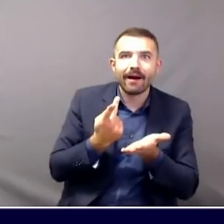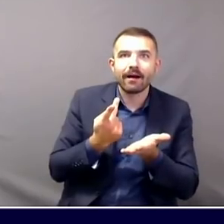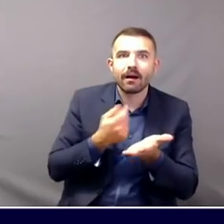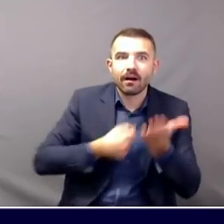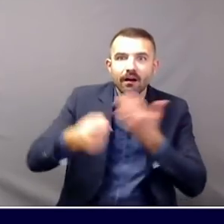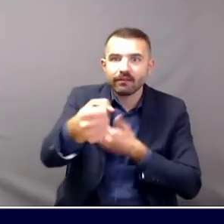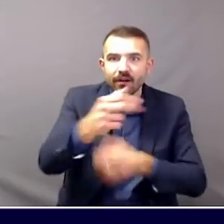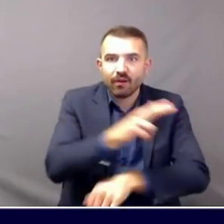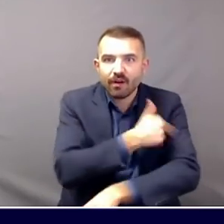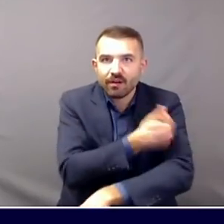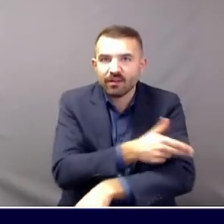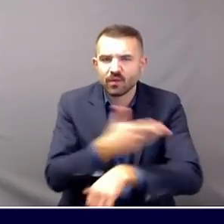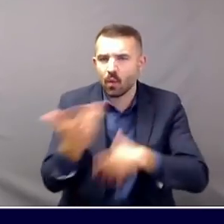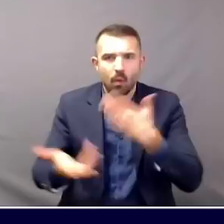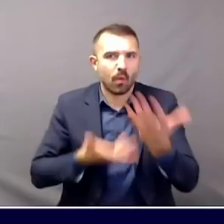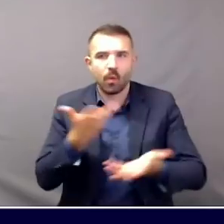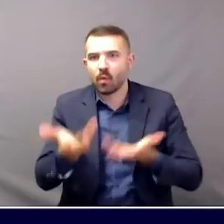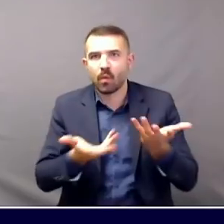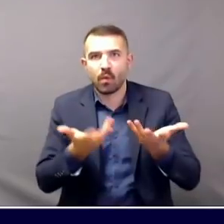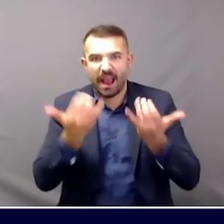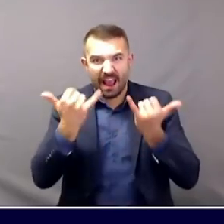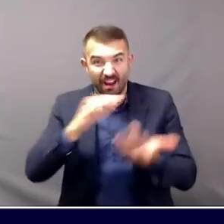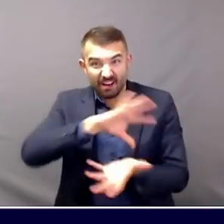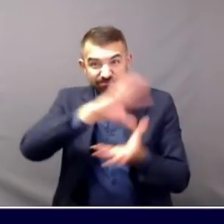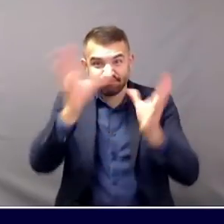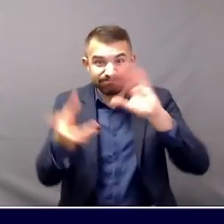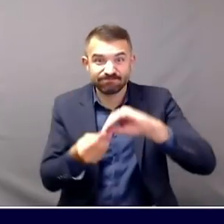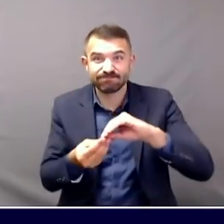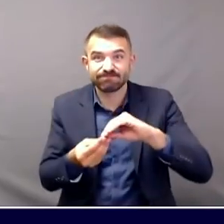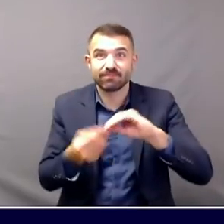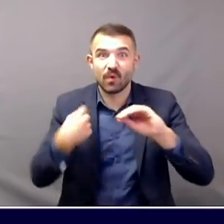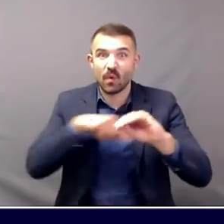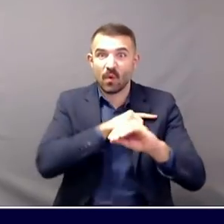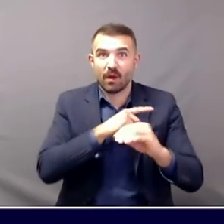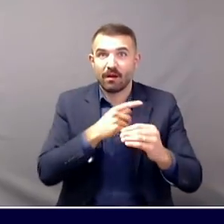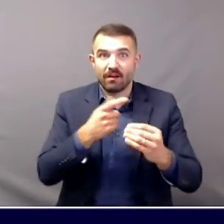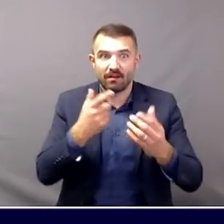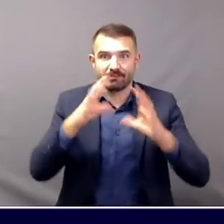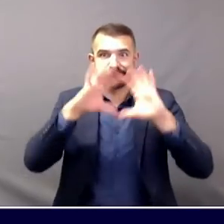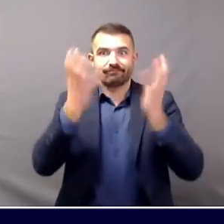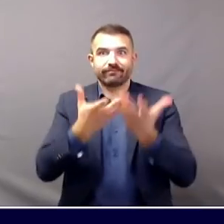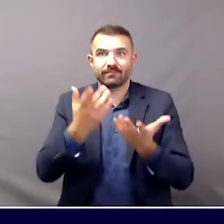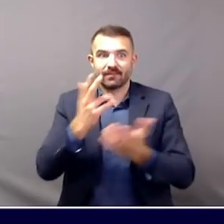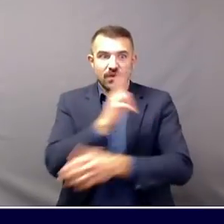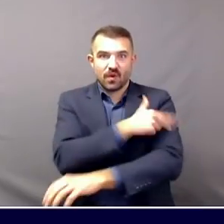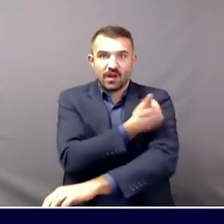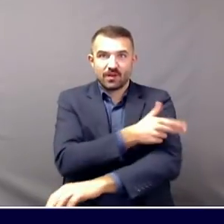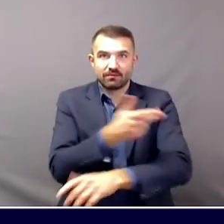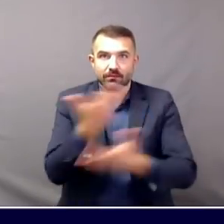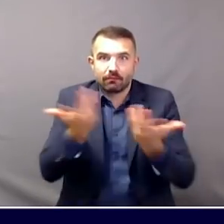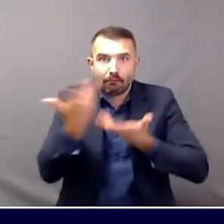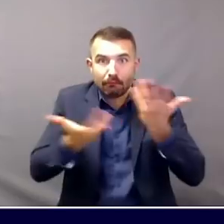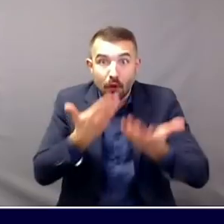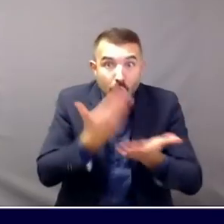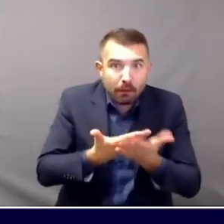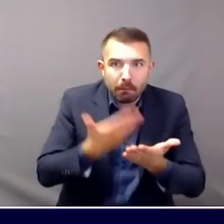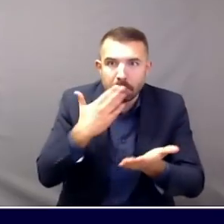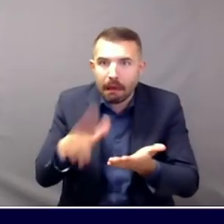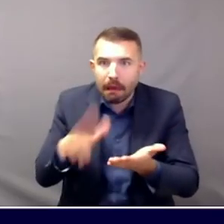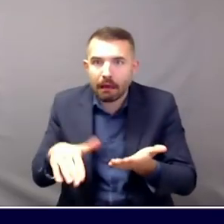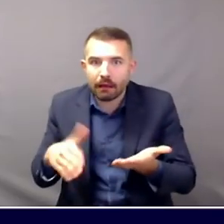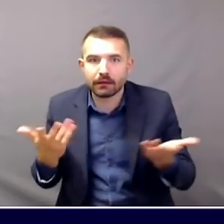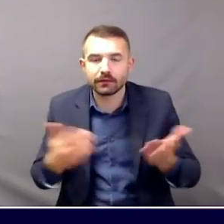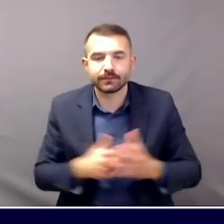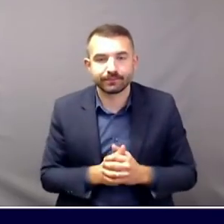Okay, let me take certain parts of that and then have the commissioner as well weigh in. So let's start with just in general the landscape